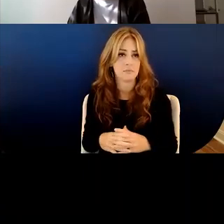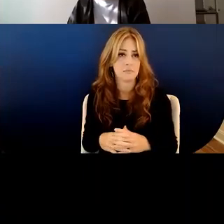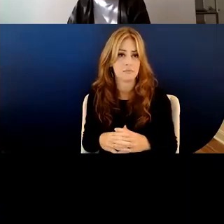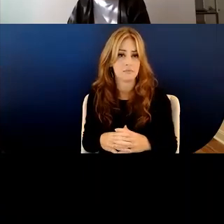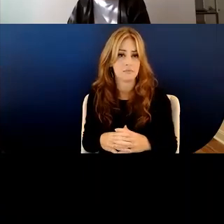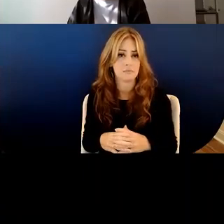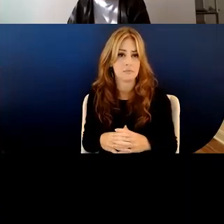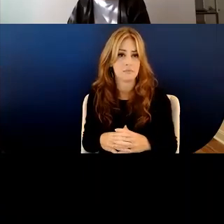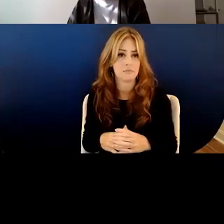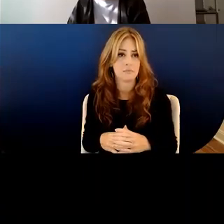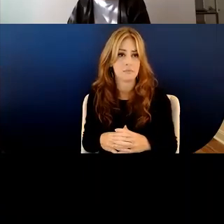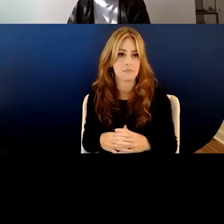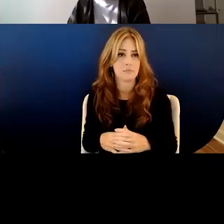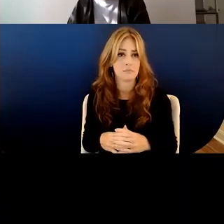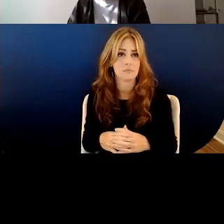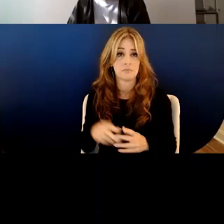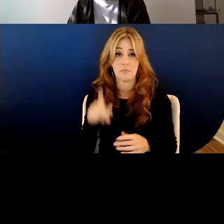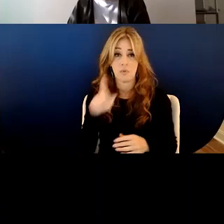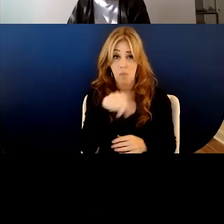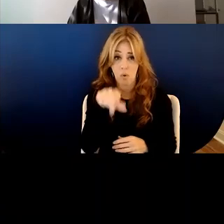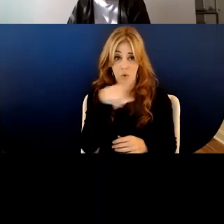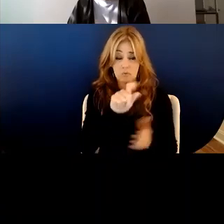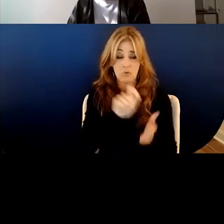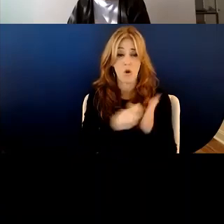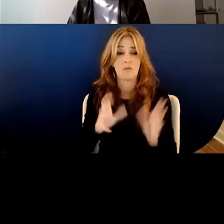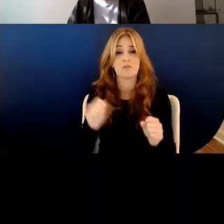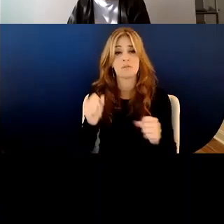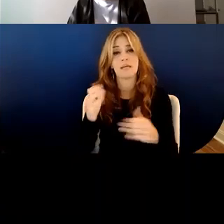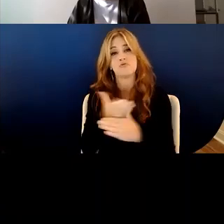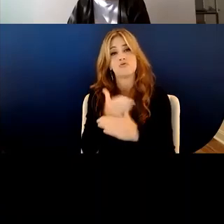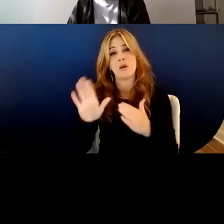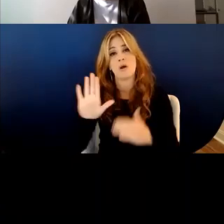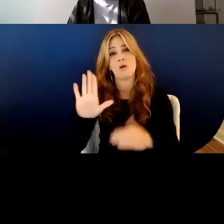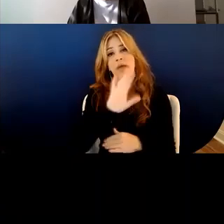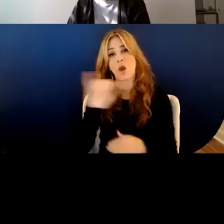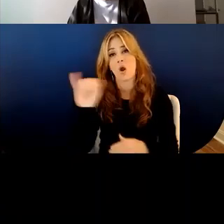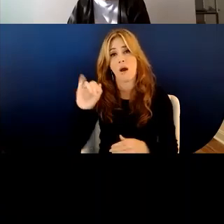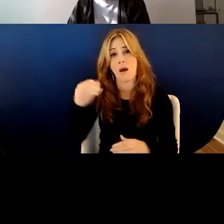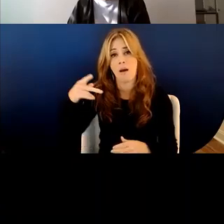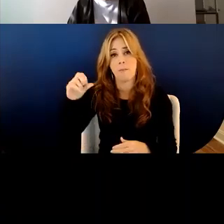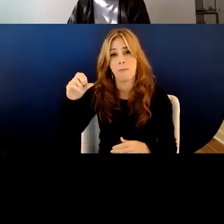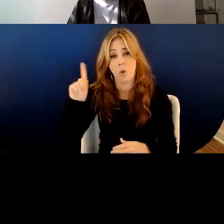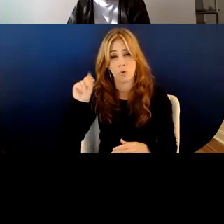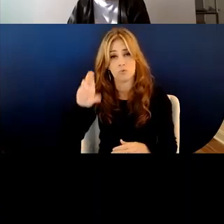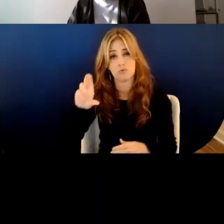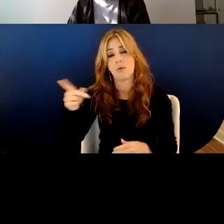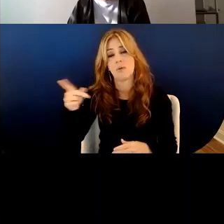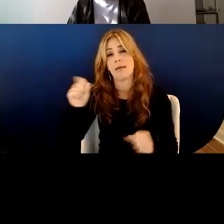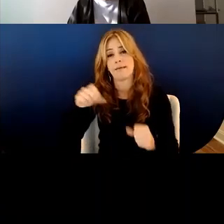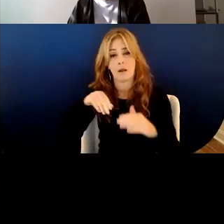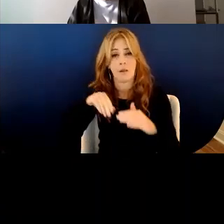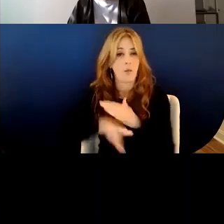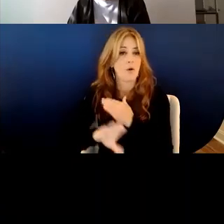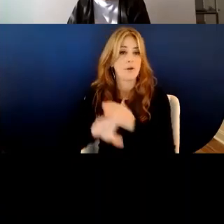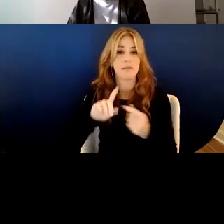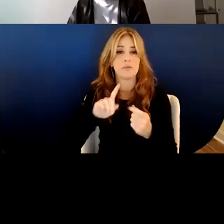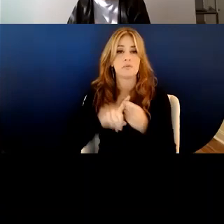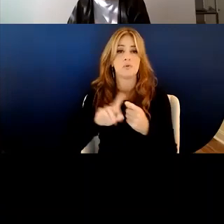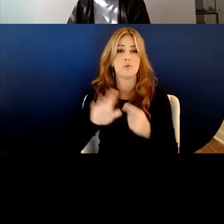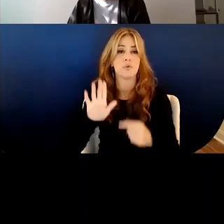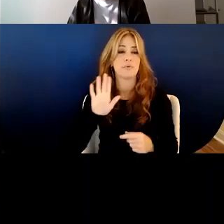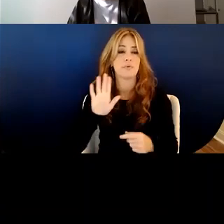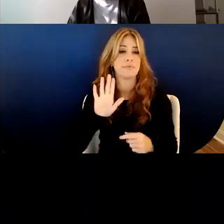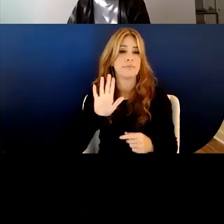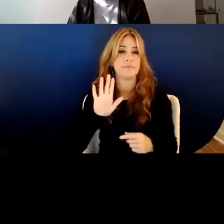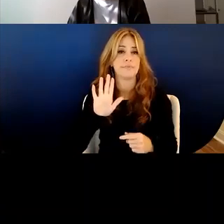these authors here can always share their iPosters. They can always log into their, where